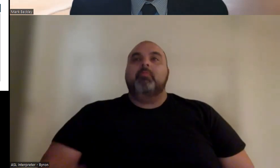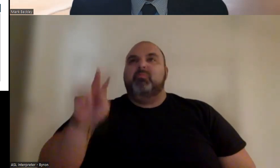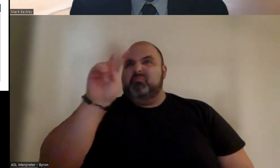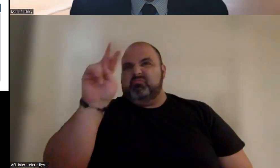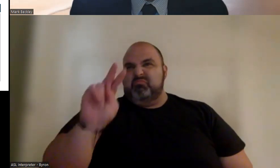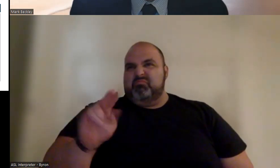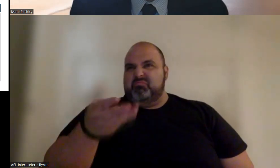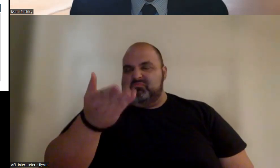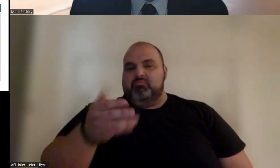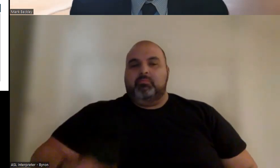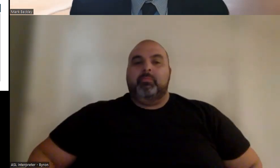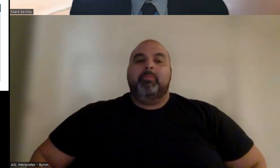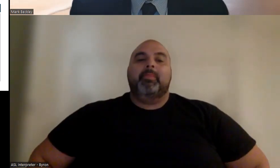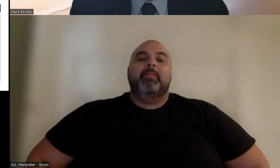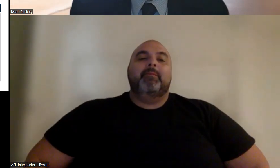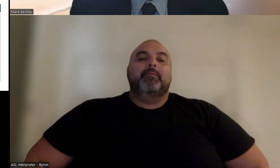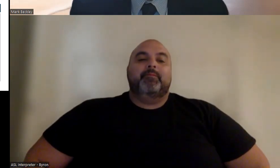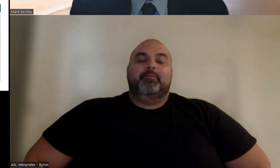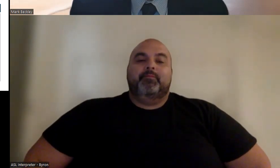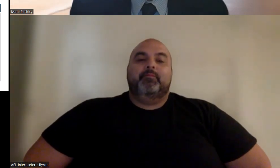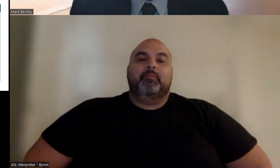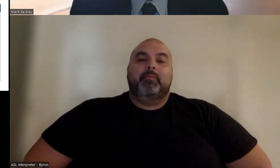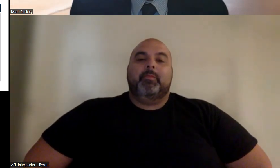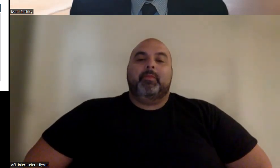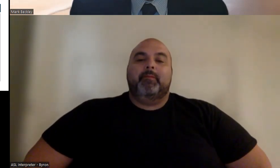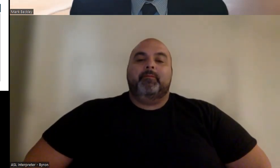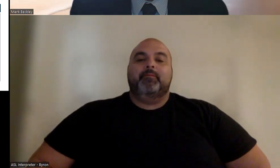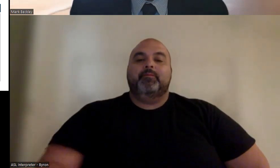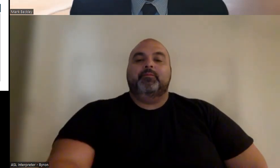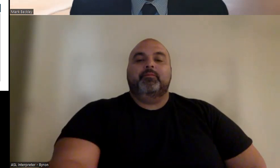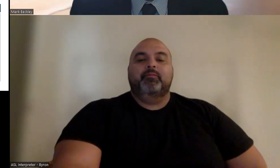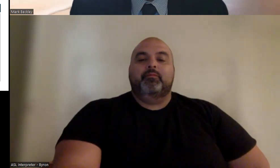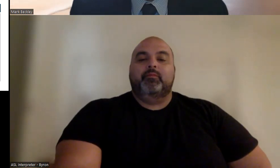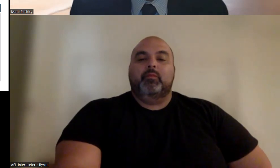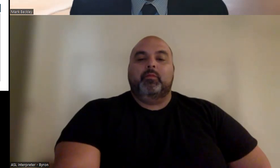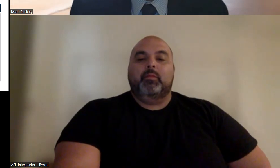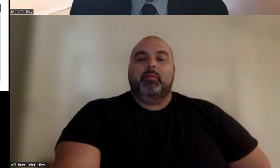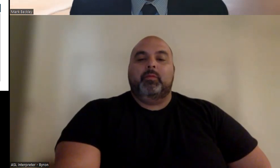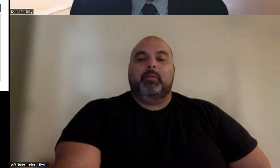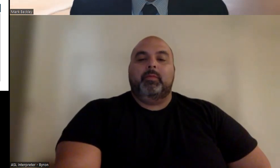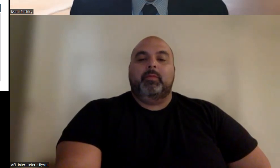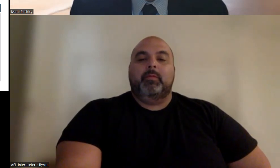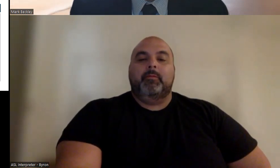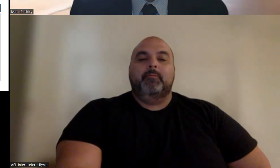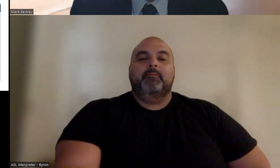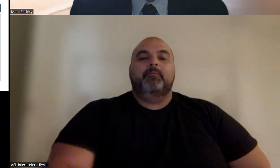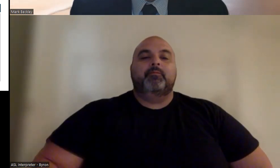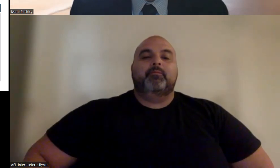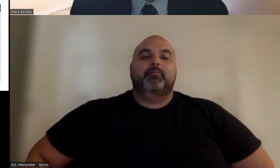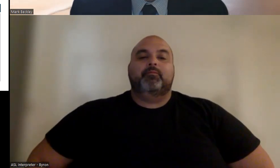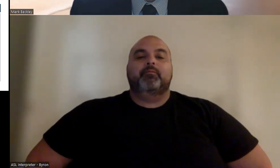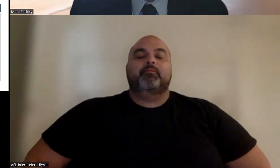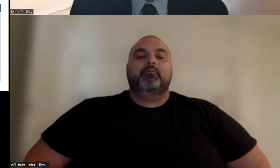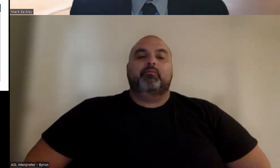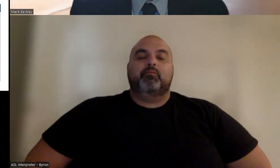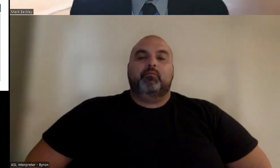in visitation requirements that a facility requires for visitors outside professional staff and local facility staff.